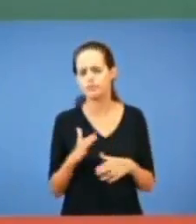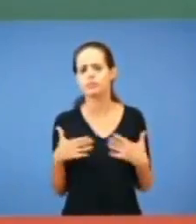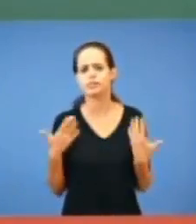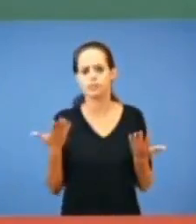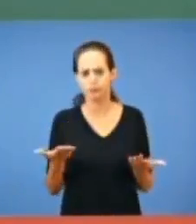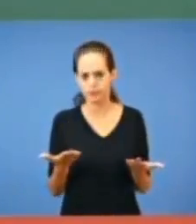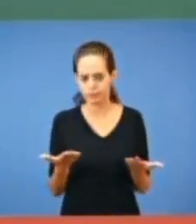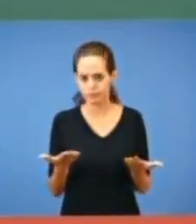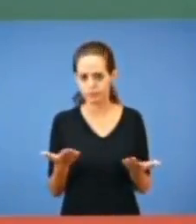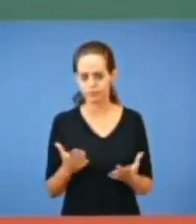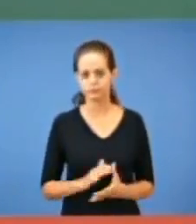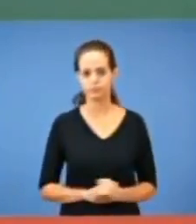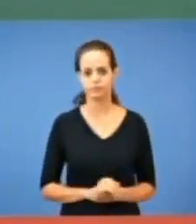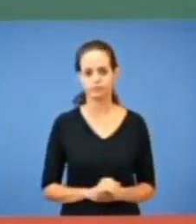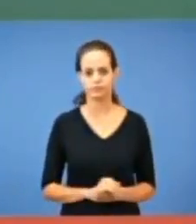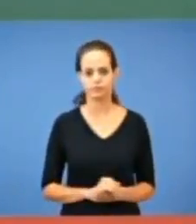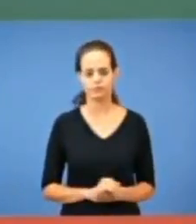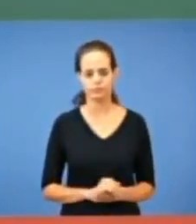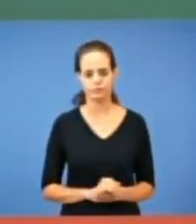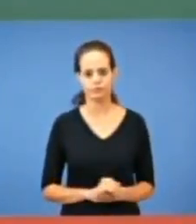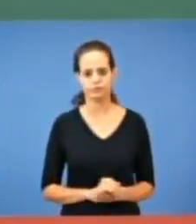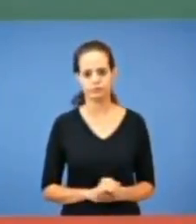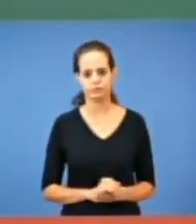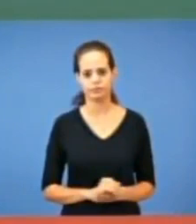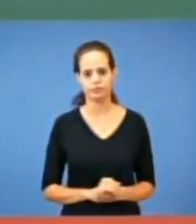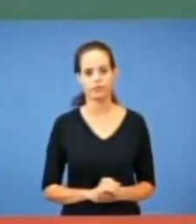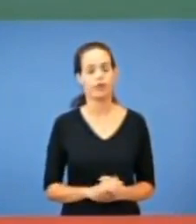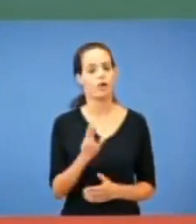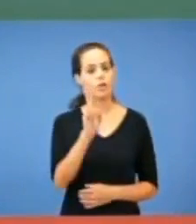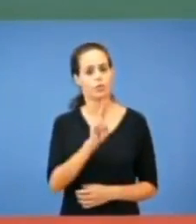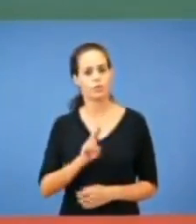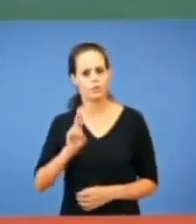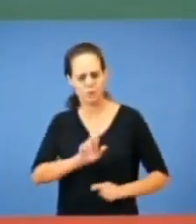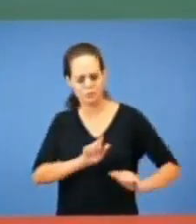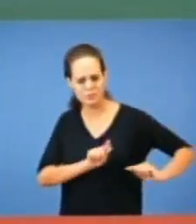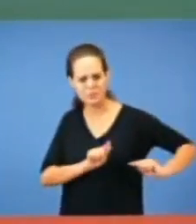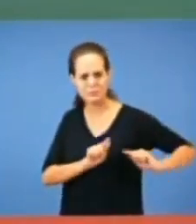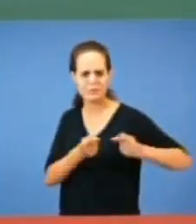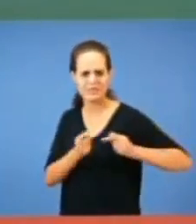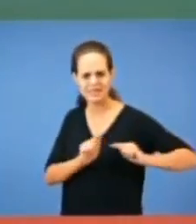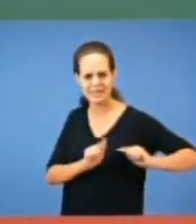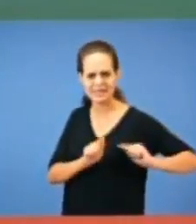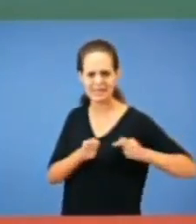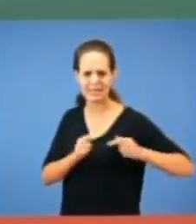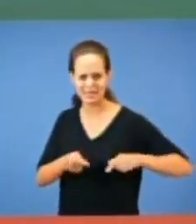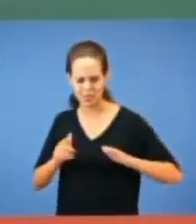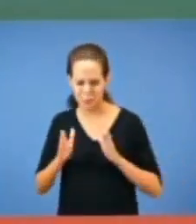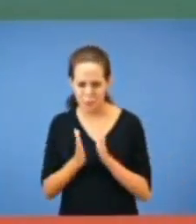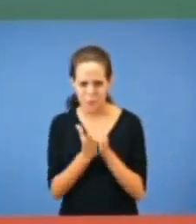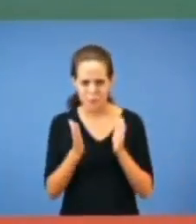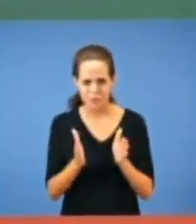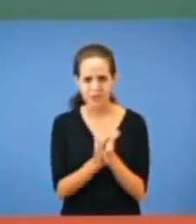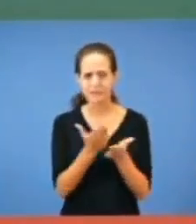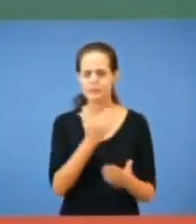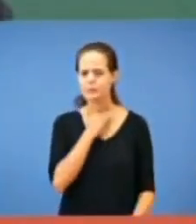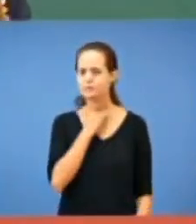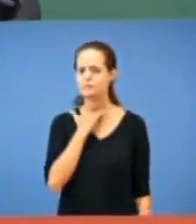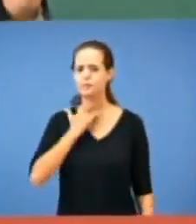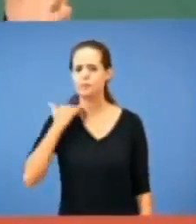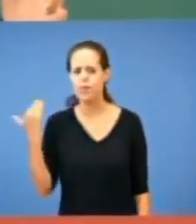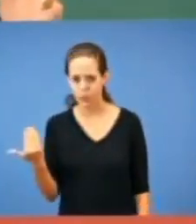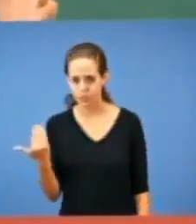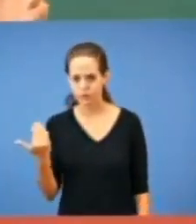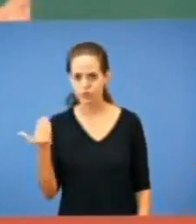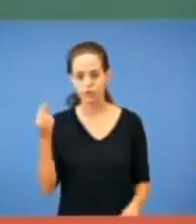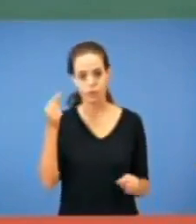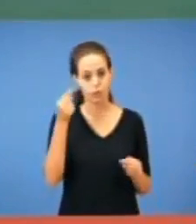to the church, which was exactly the words of persecution, poverty, and death. So